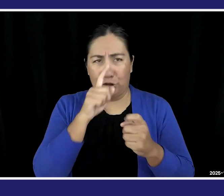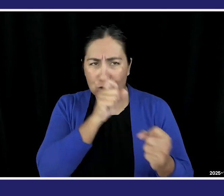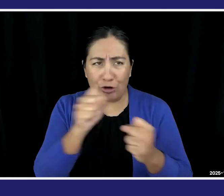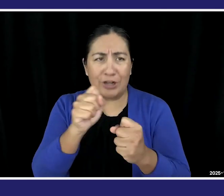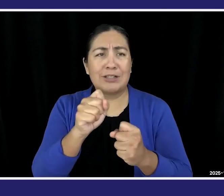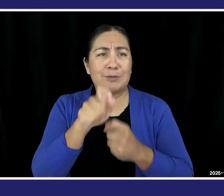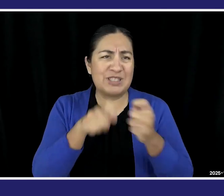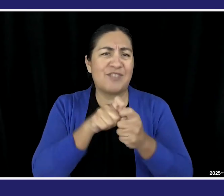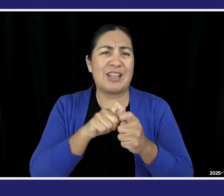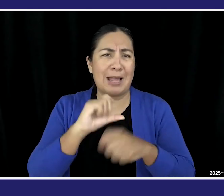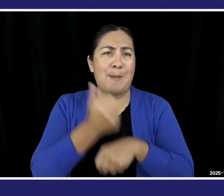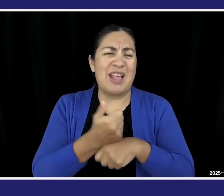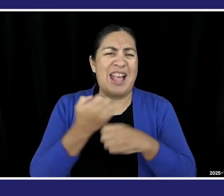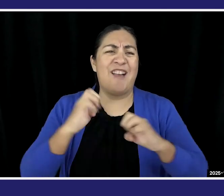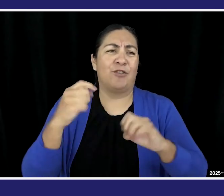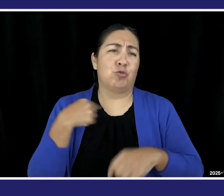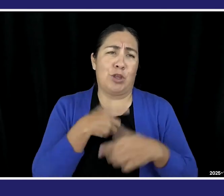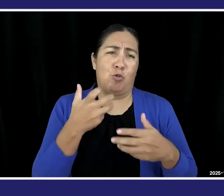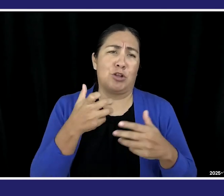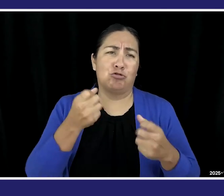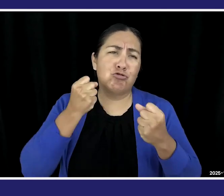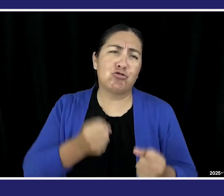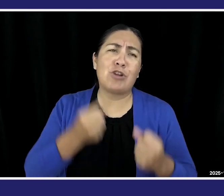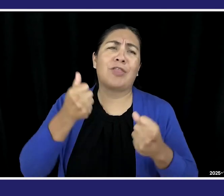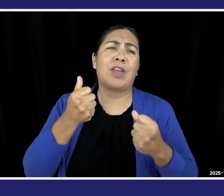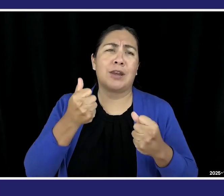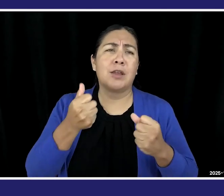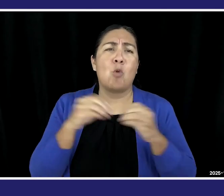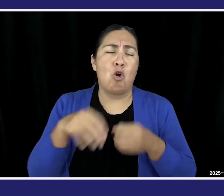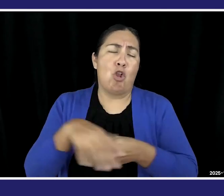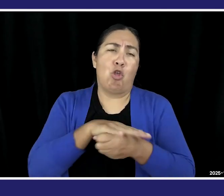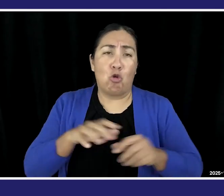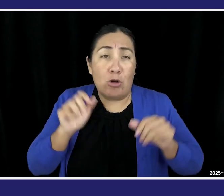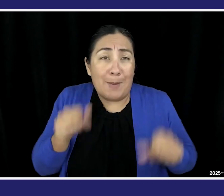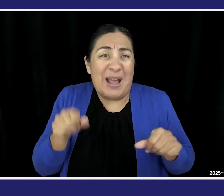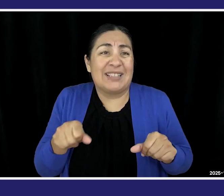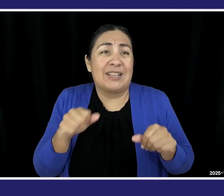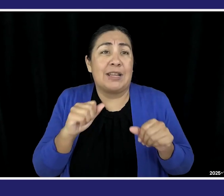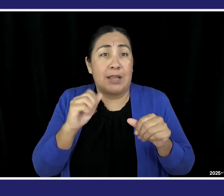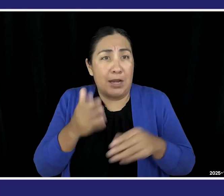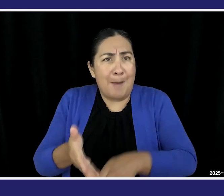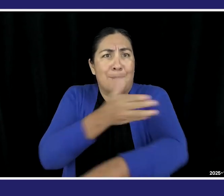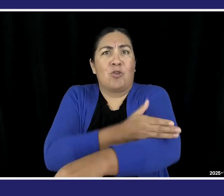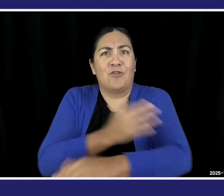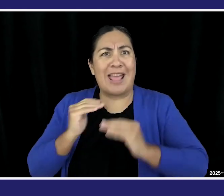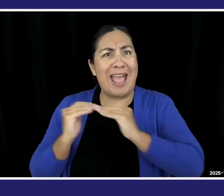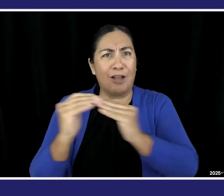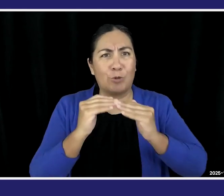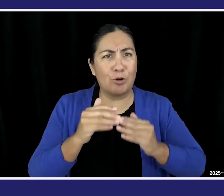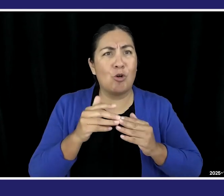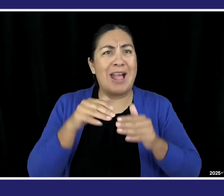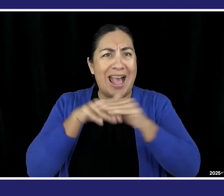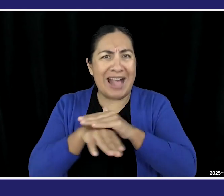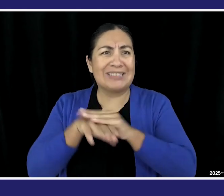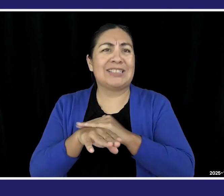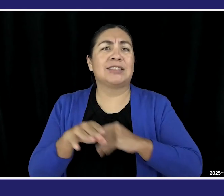improve equitable access. We want to build trust. Focus areas, as you see on the slide here, include older adult